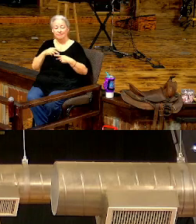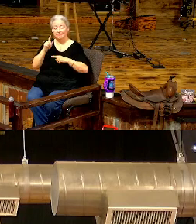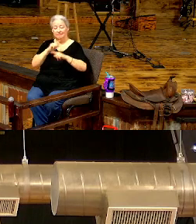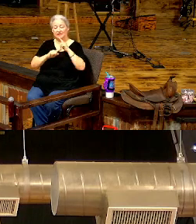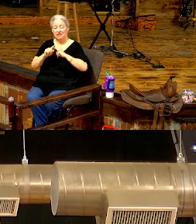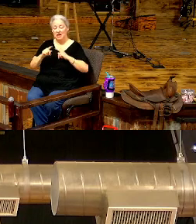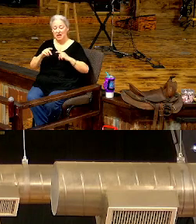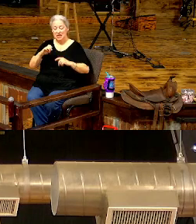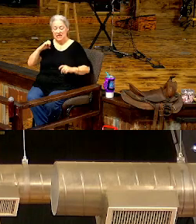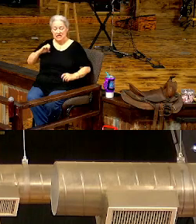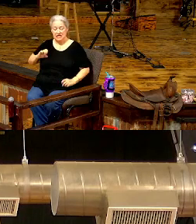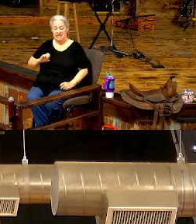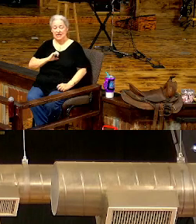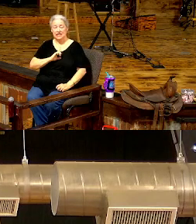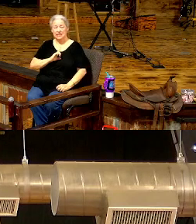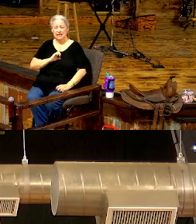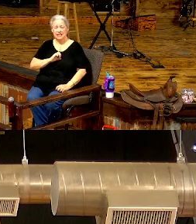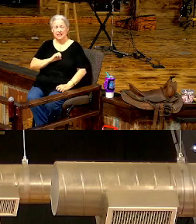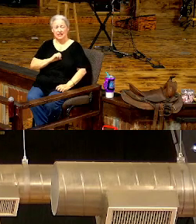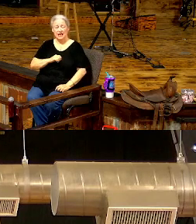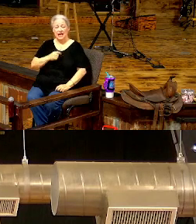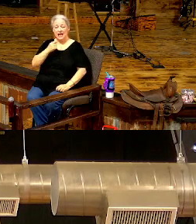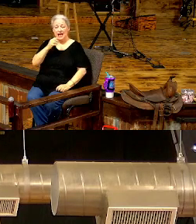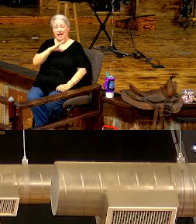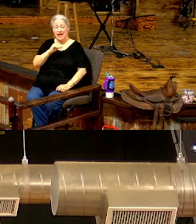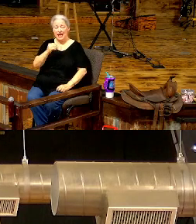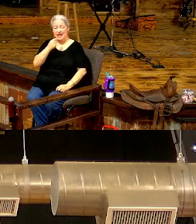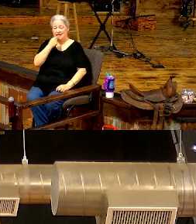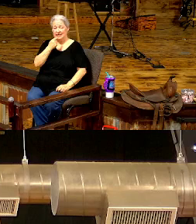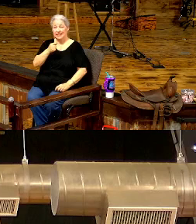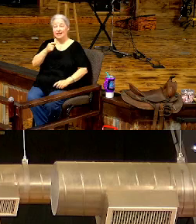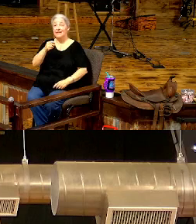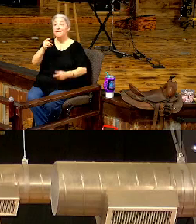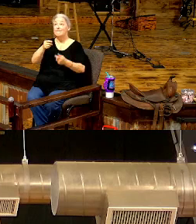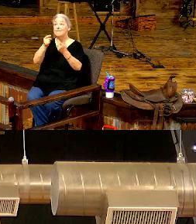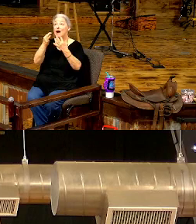to prove that God had really spoken through him.